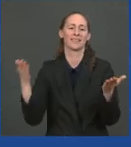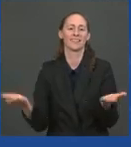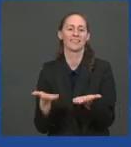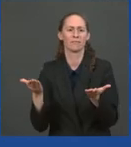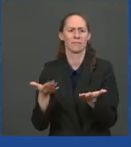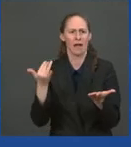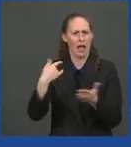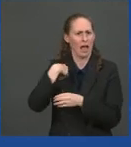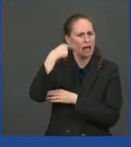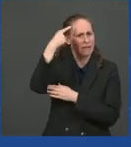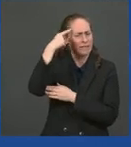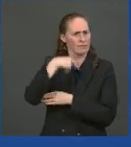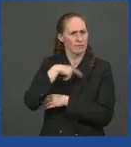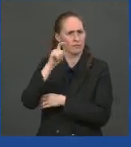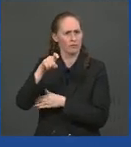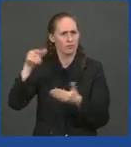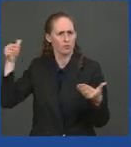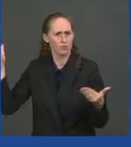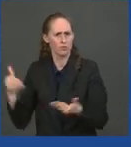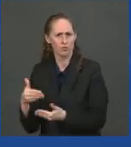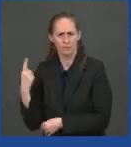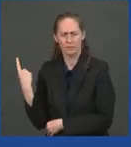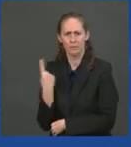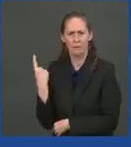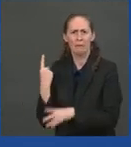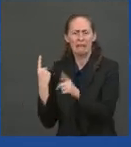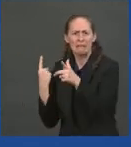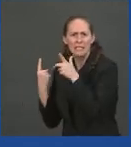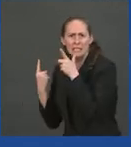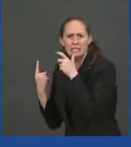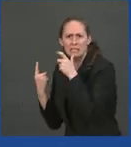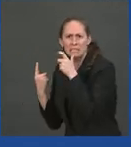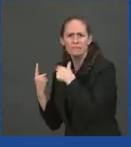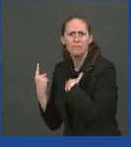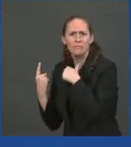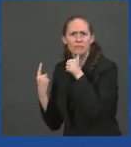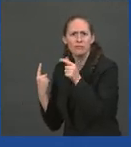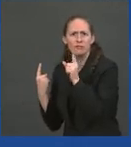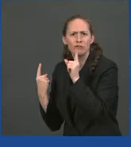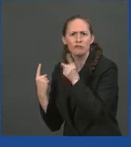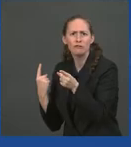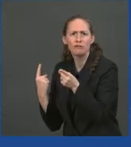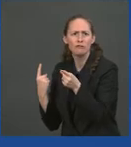introduce somebody, but I'm not sure who I'm supposed to introduce now. I'm